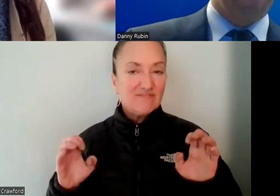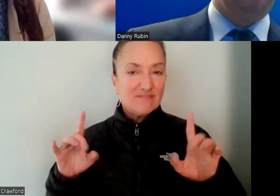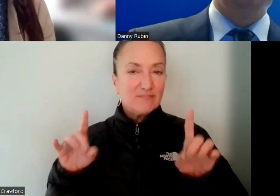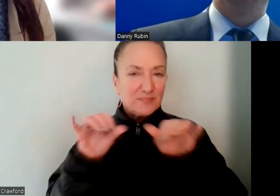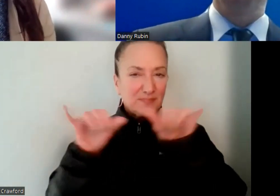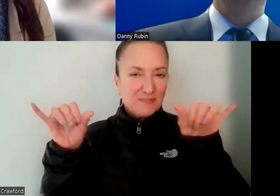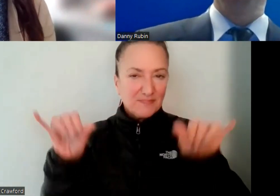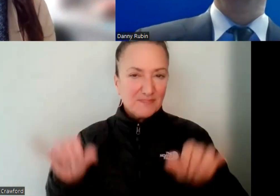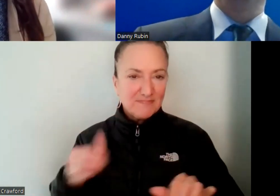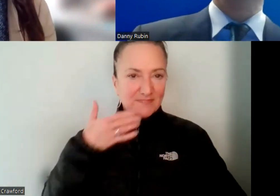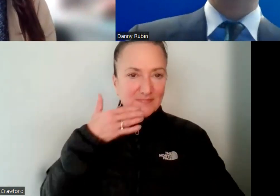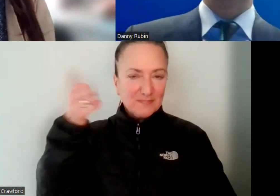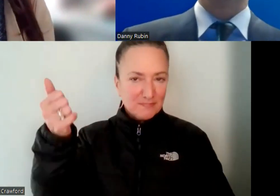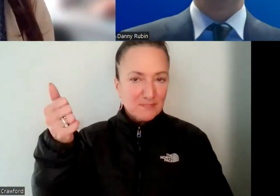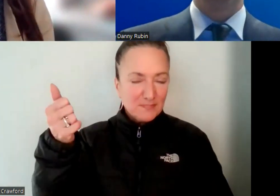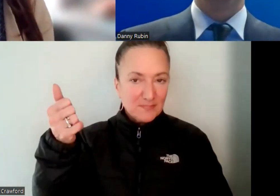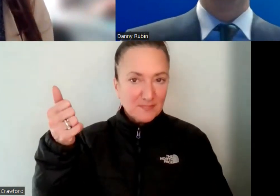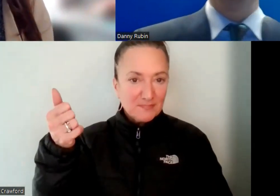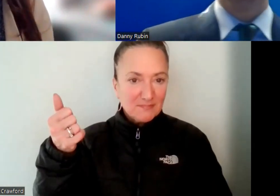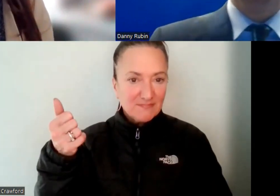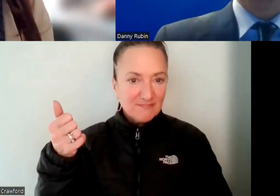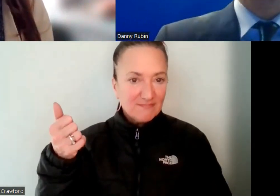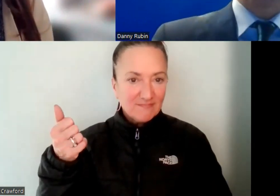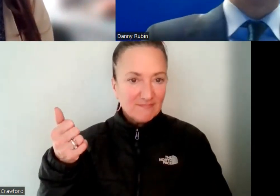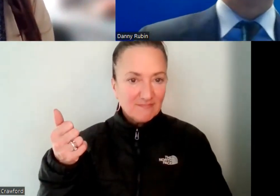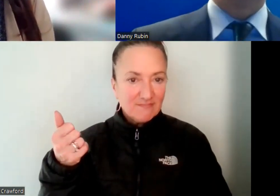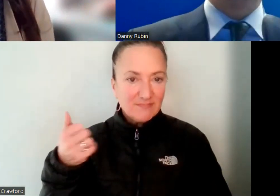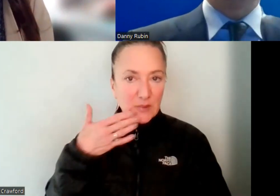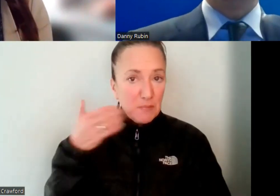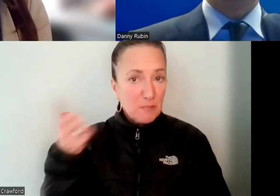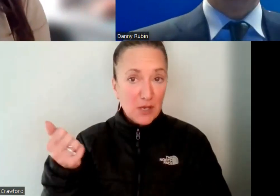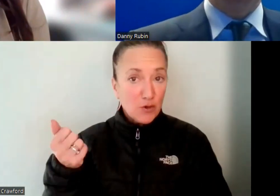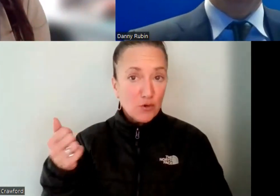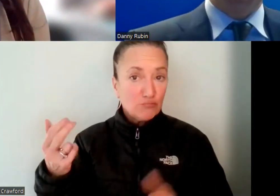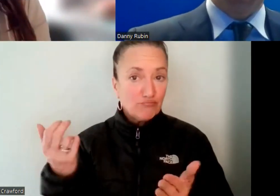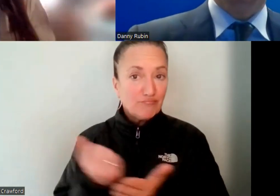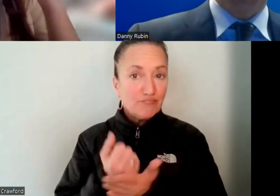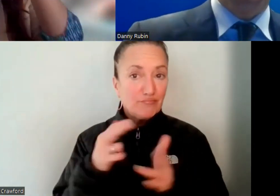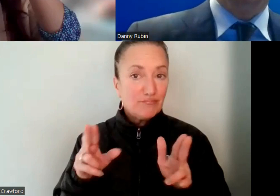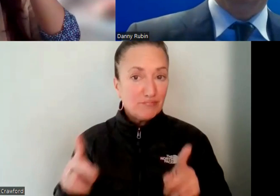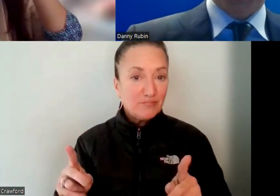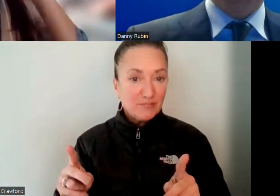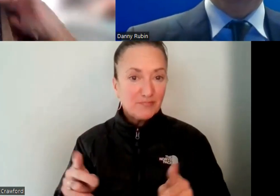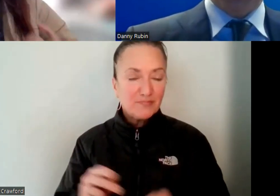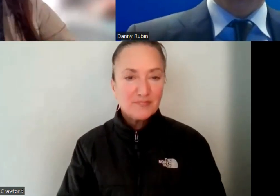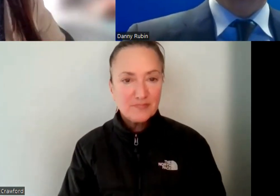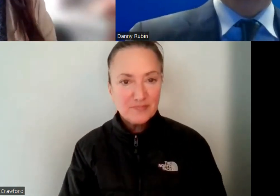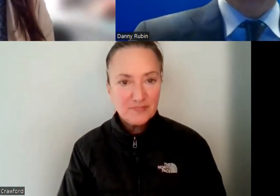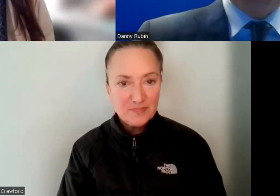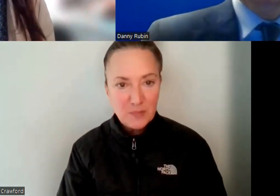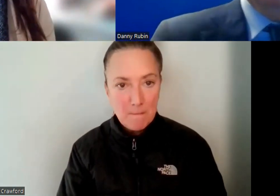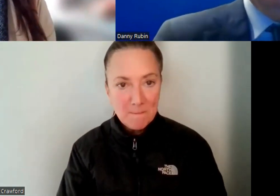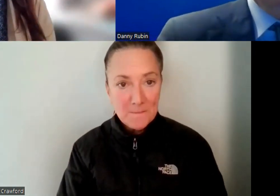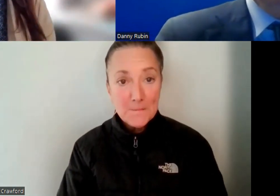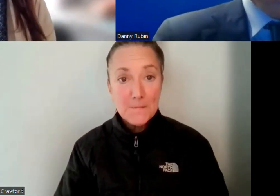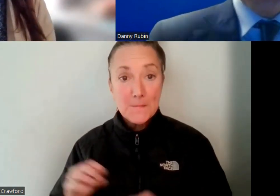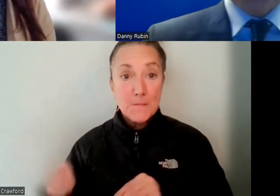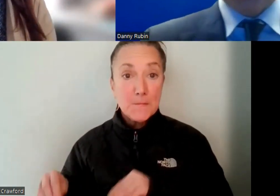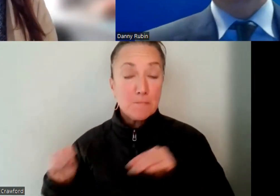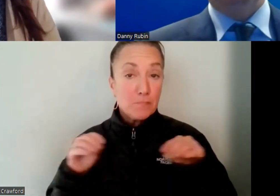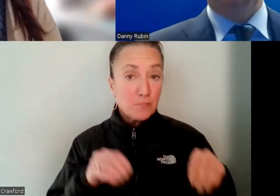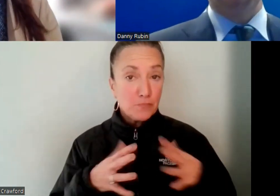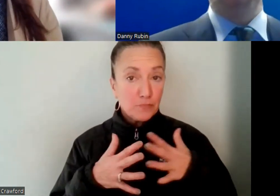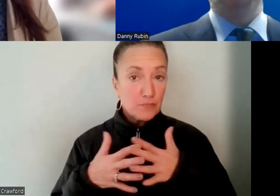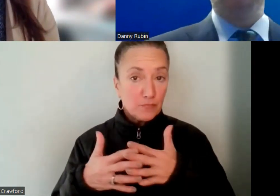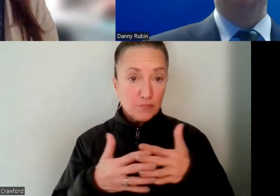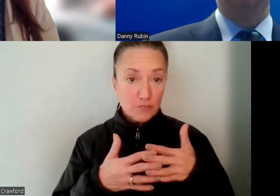is better here, and yeah, just for a better future and career opportunities. So we moved to US